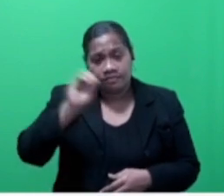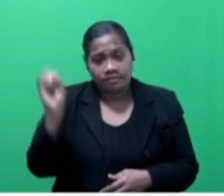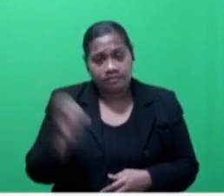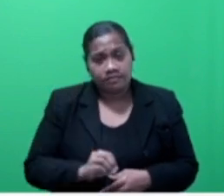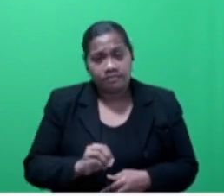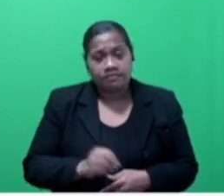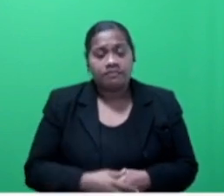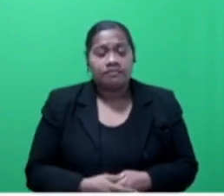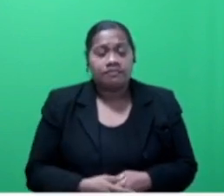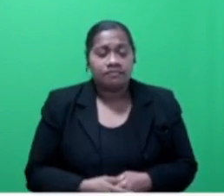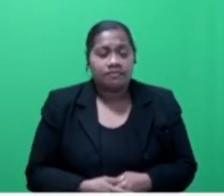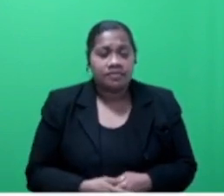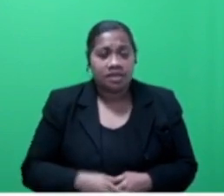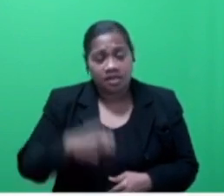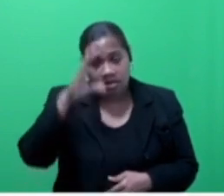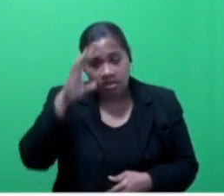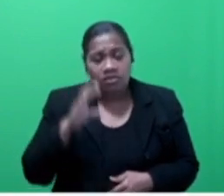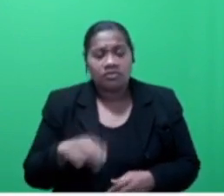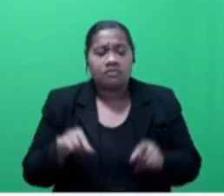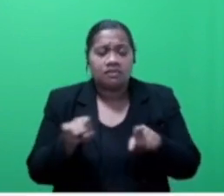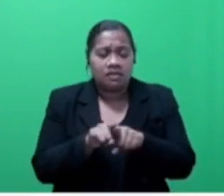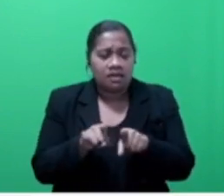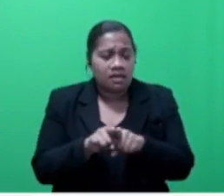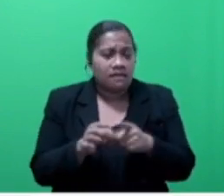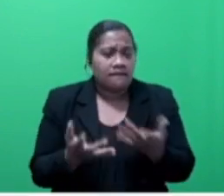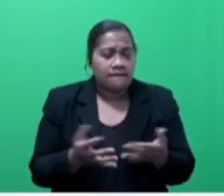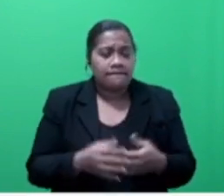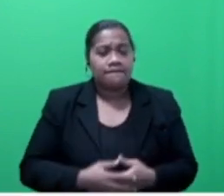And Mr. Speaker, sir, countries like, of course,